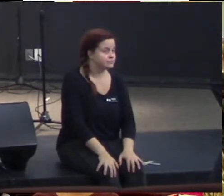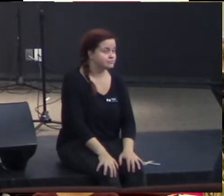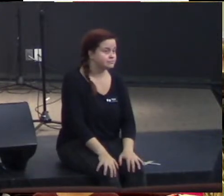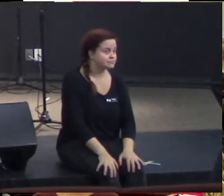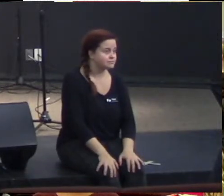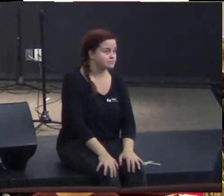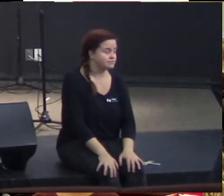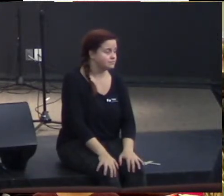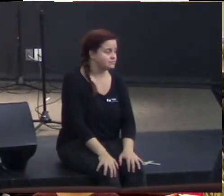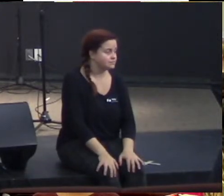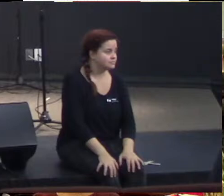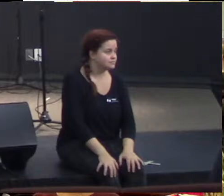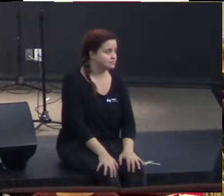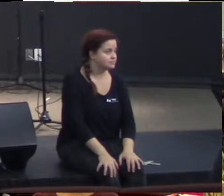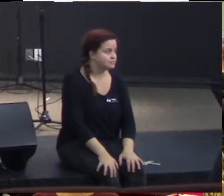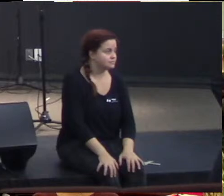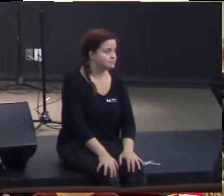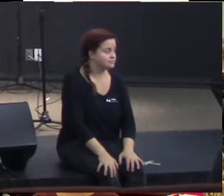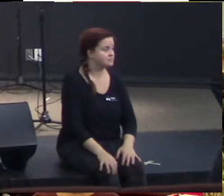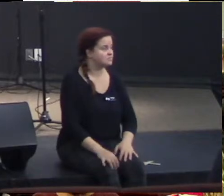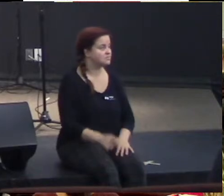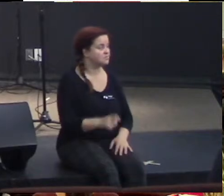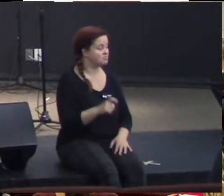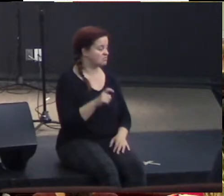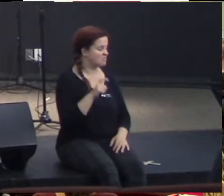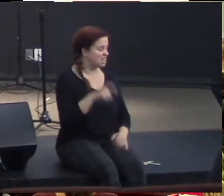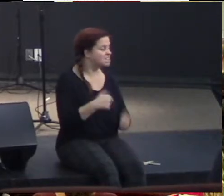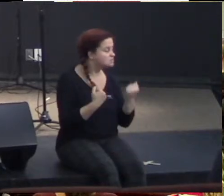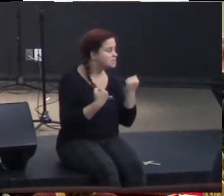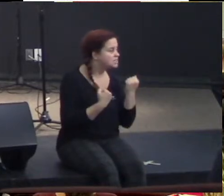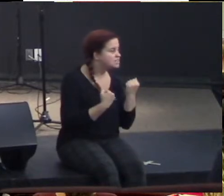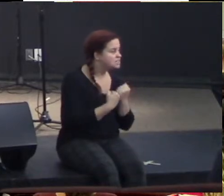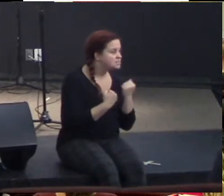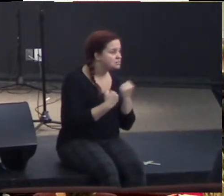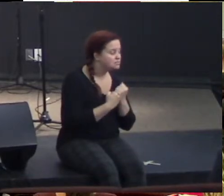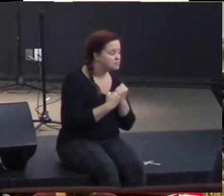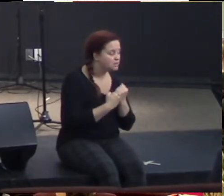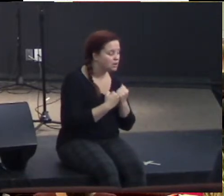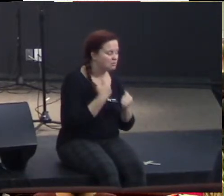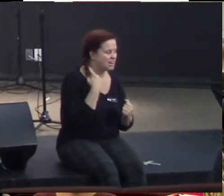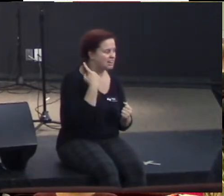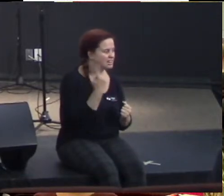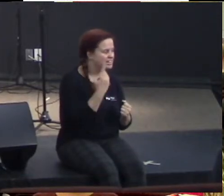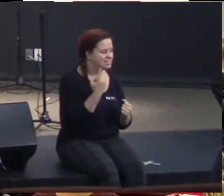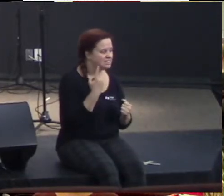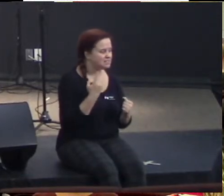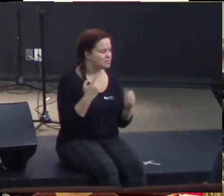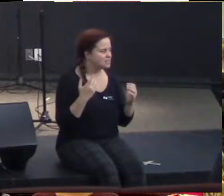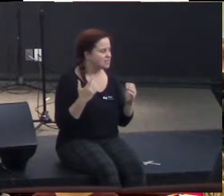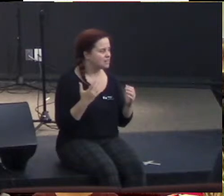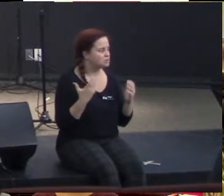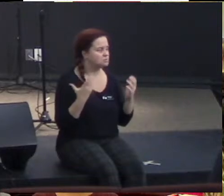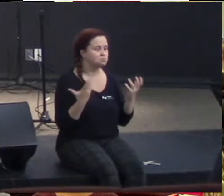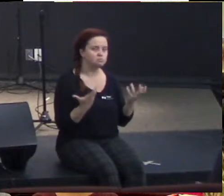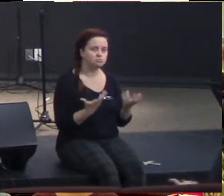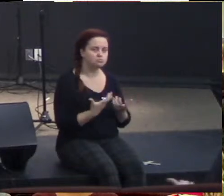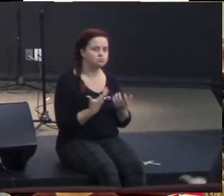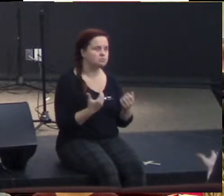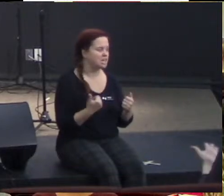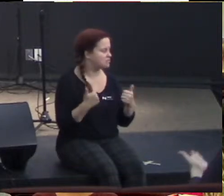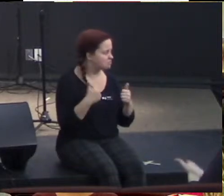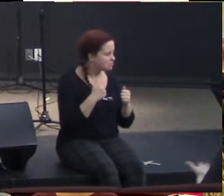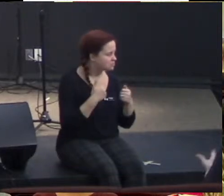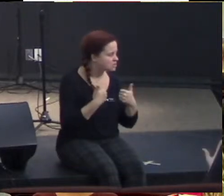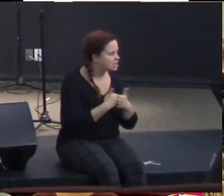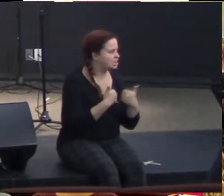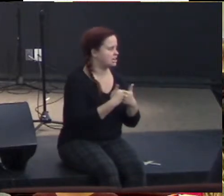It has to be laid up against something that'll push it. That'll challenge it a little bit. But